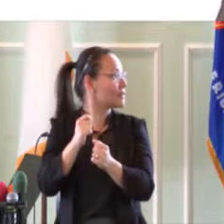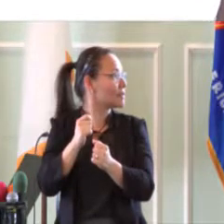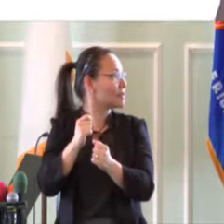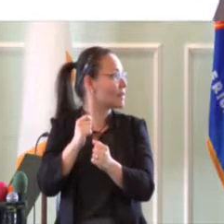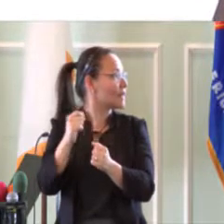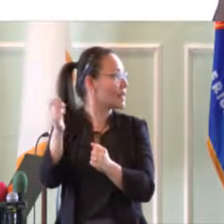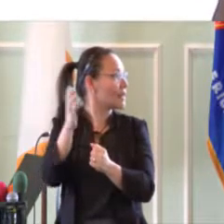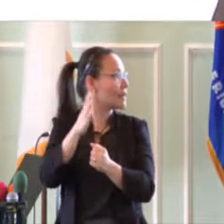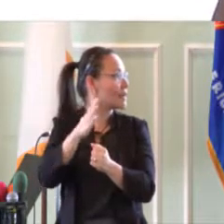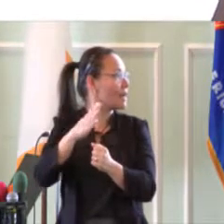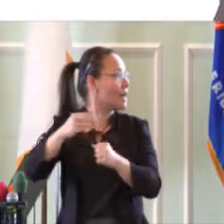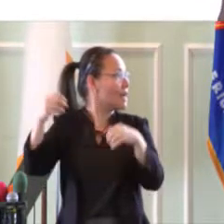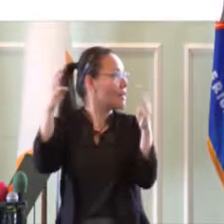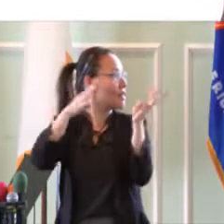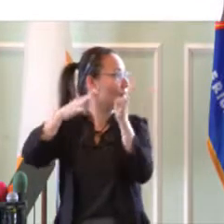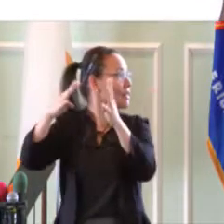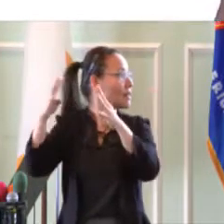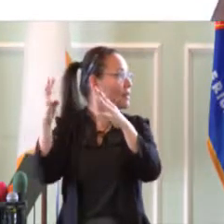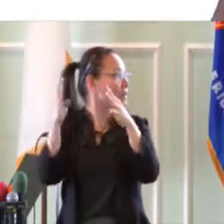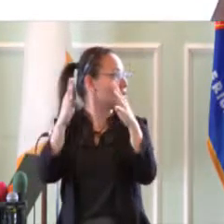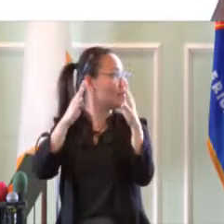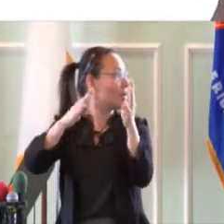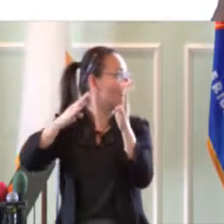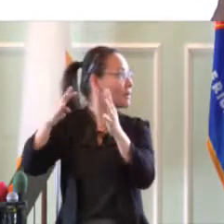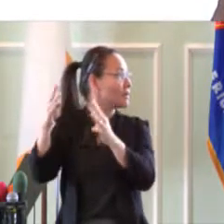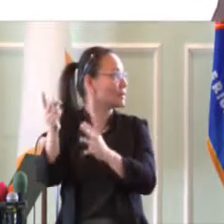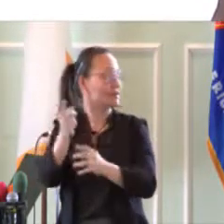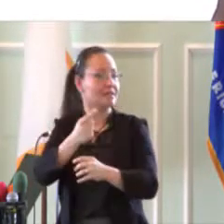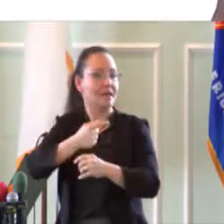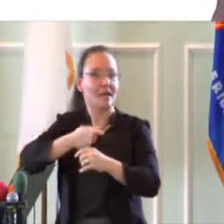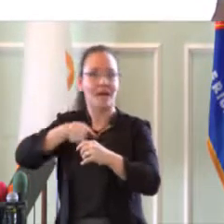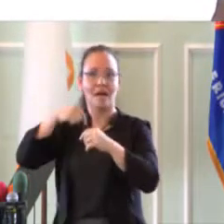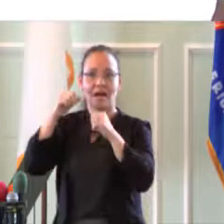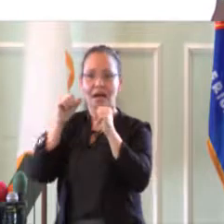And the battles I would face,